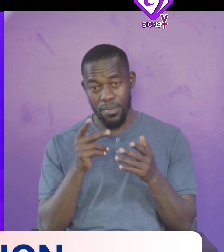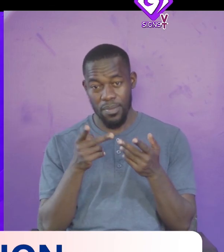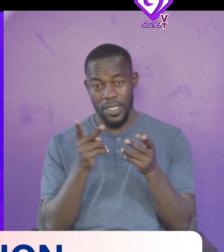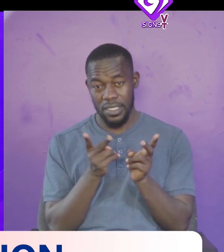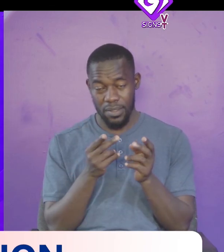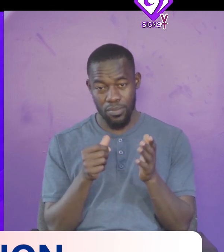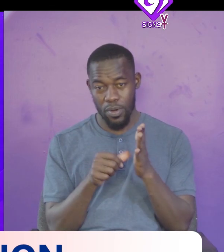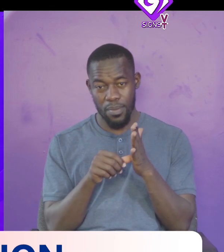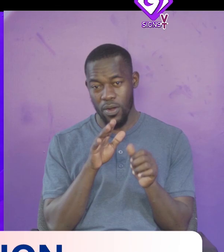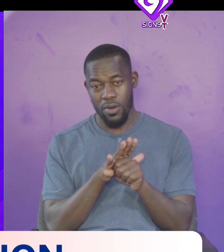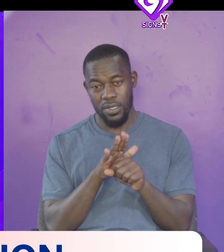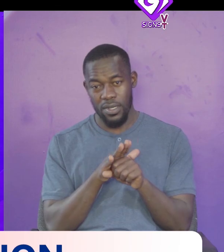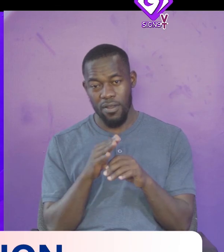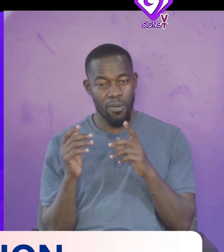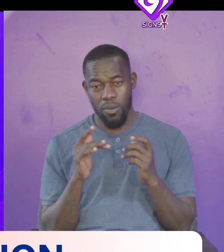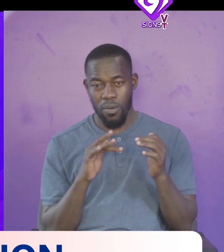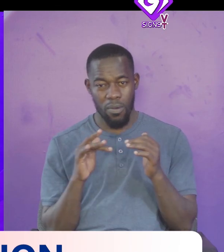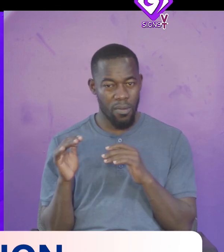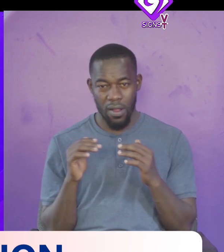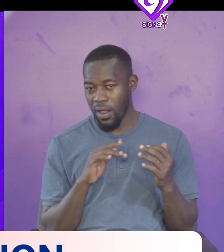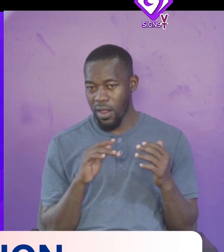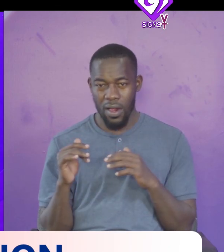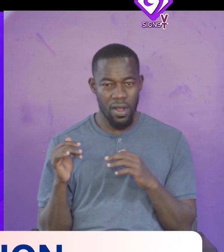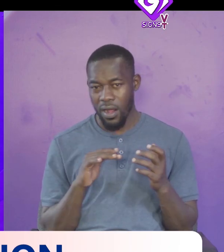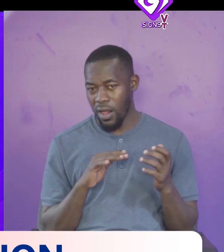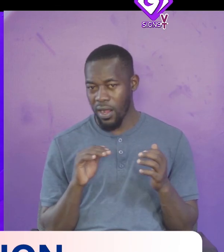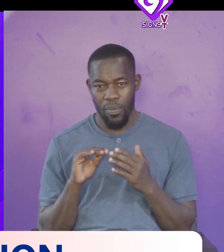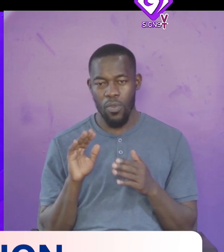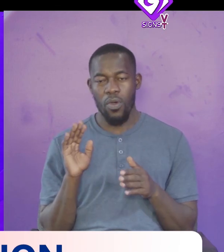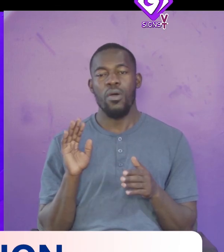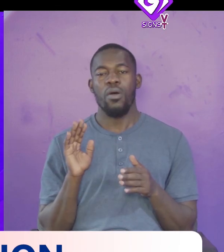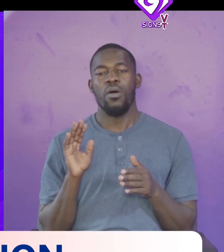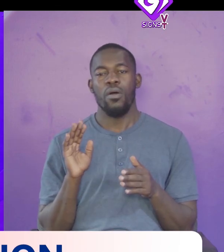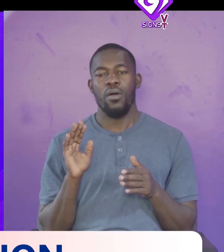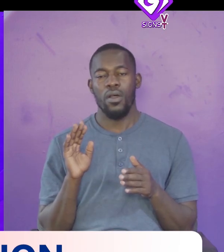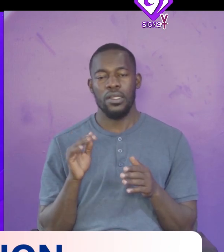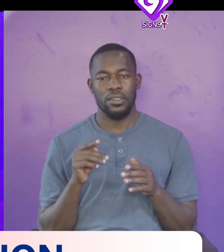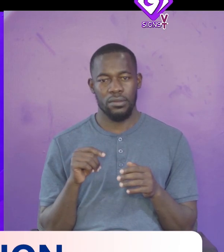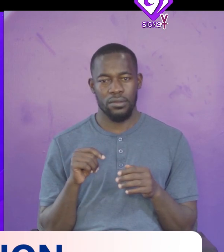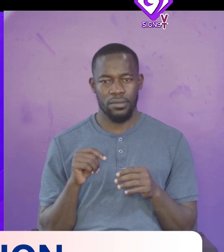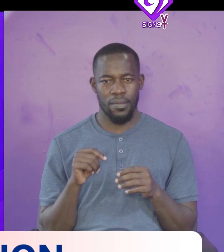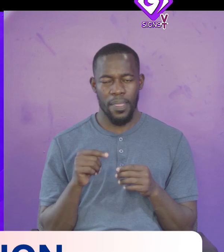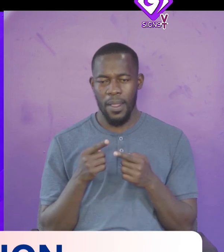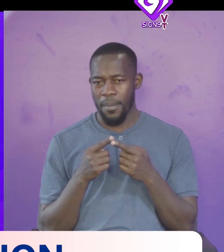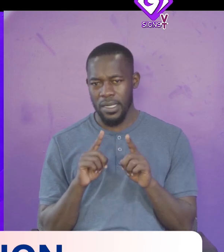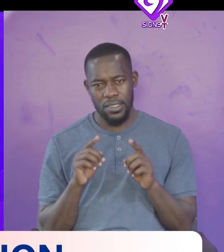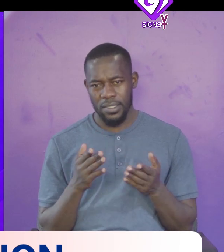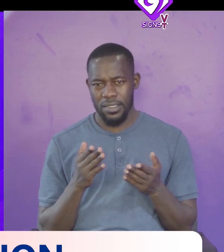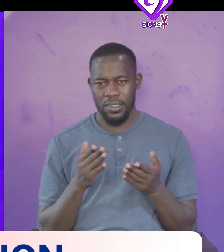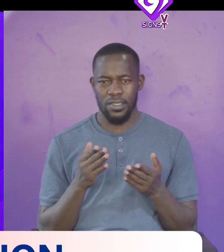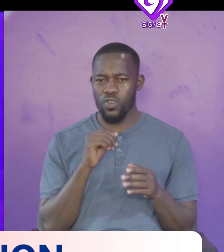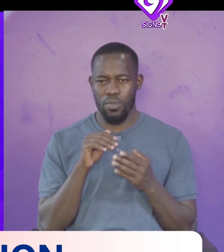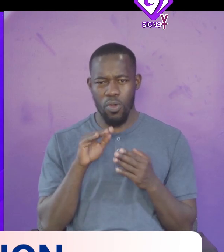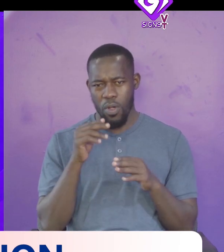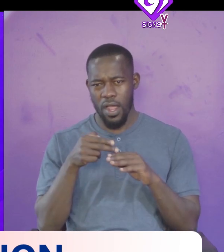Mbere, because of the push and pull between, the different camps, but it's not as high.